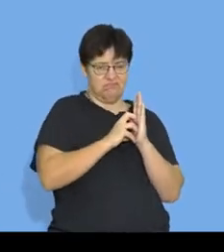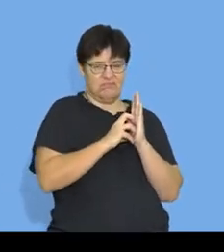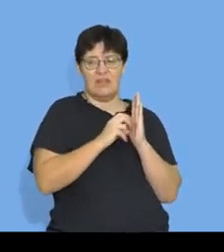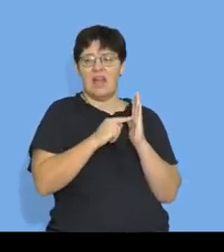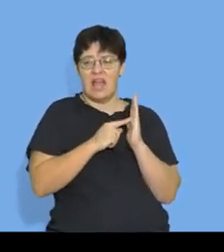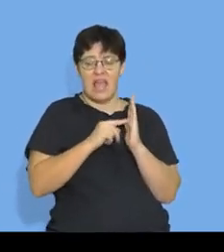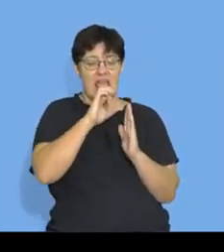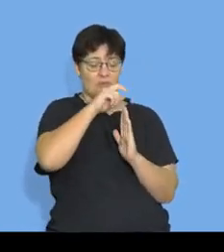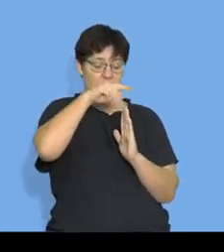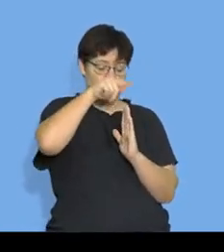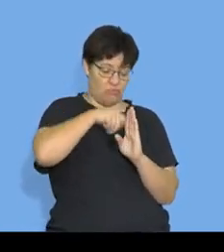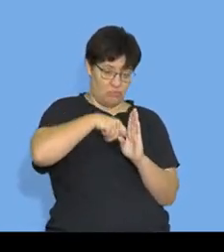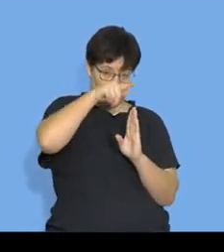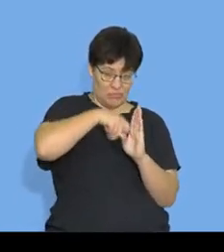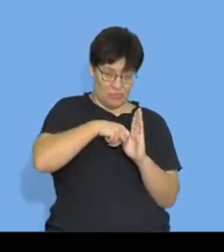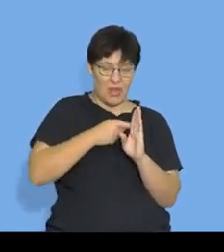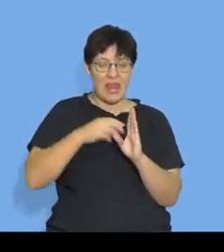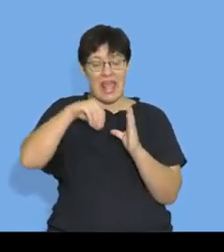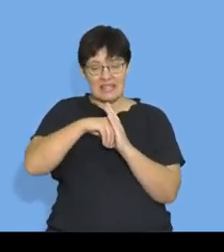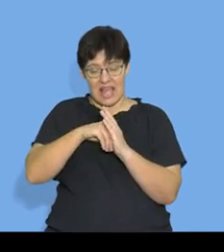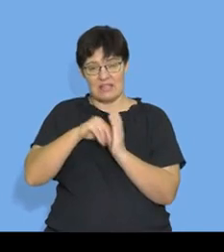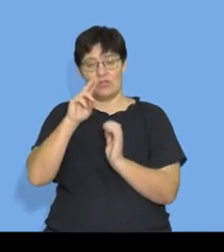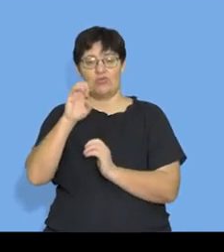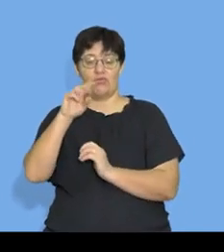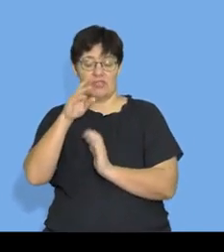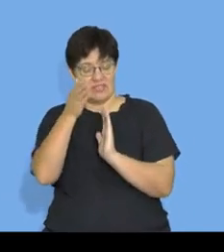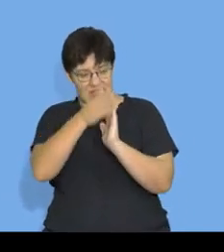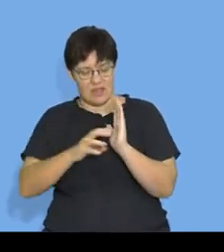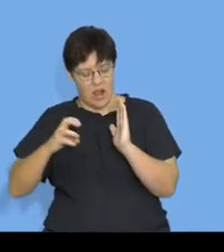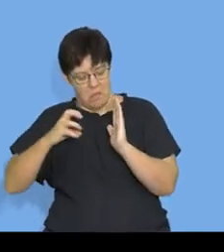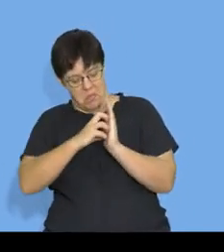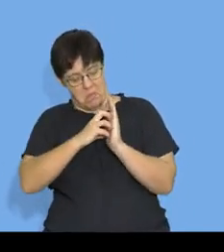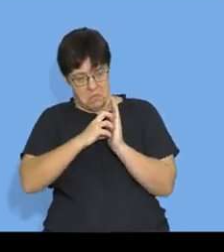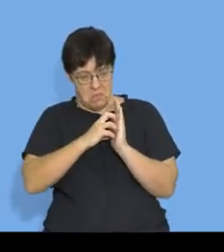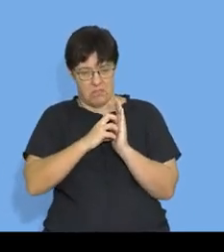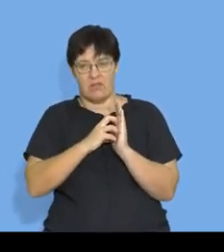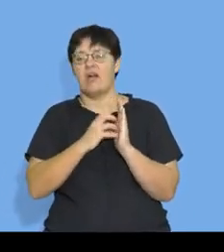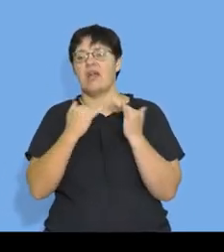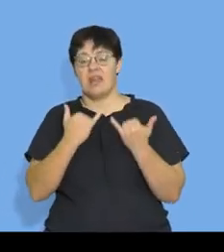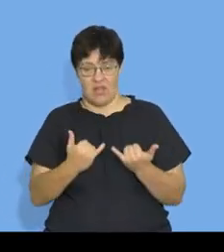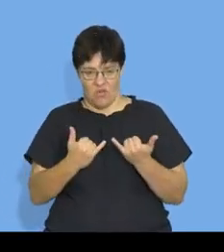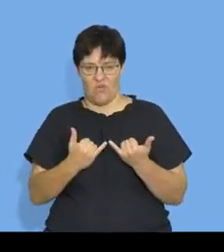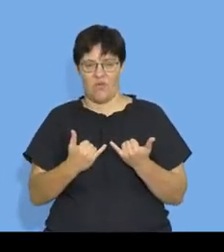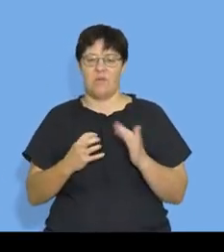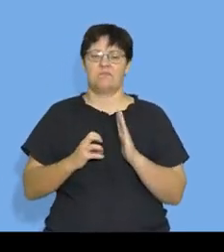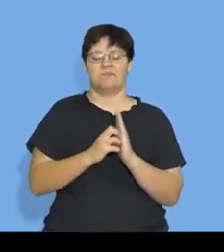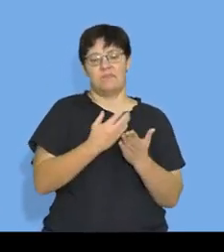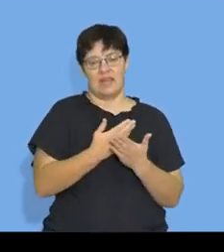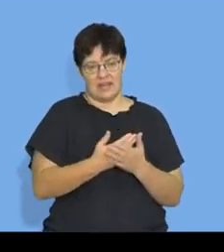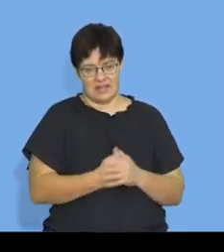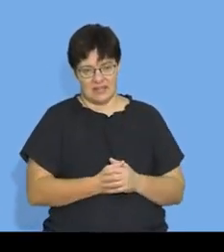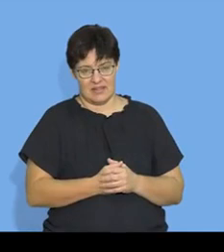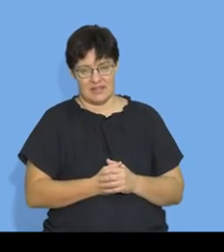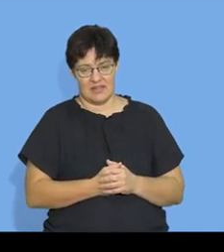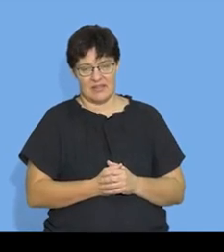lining. And this is the endometrium, and we're inside the uterus where this ball that has formed now is able to